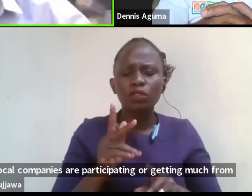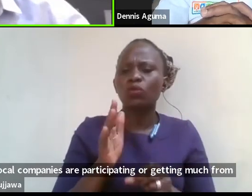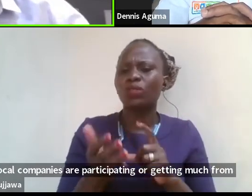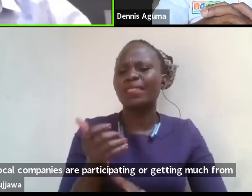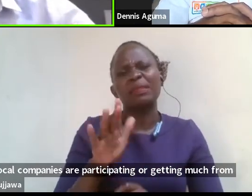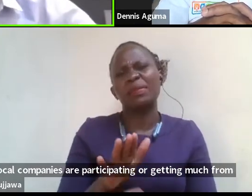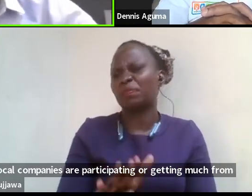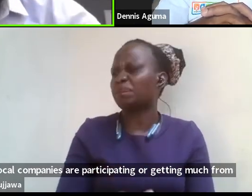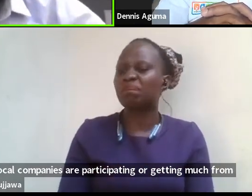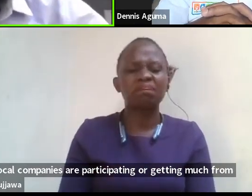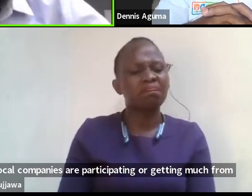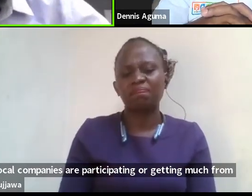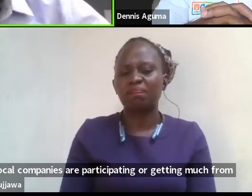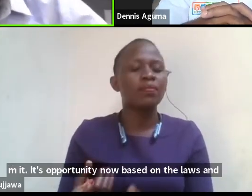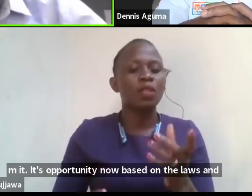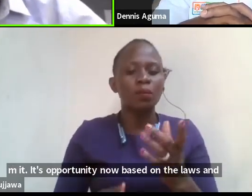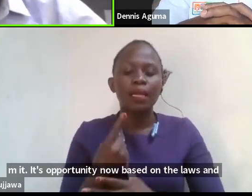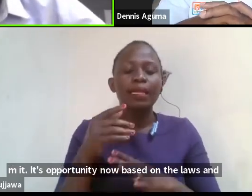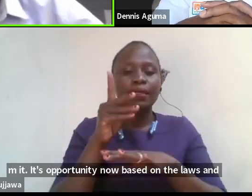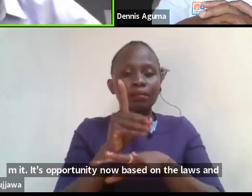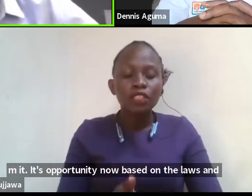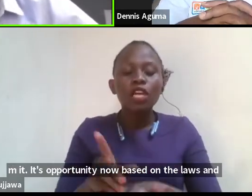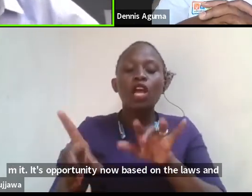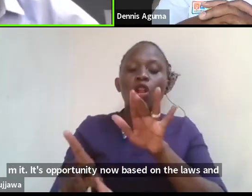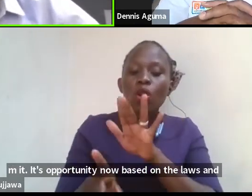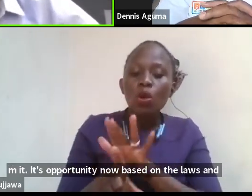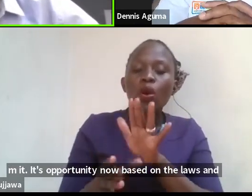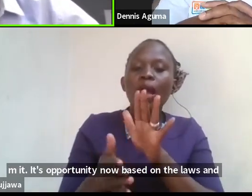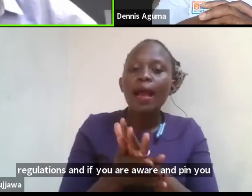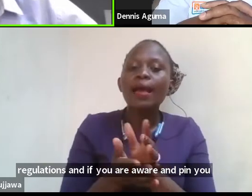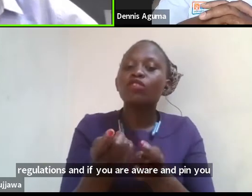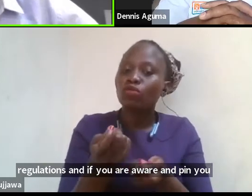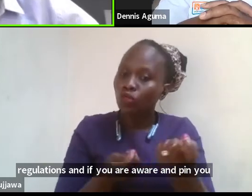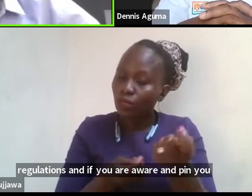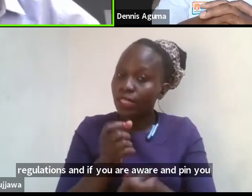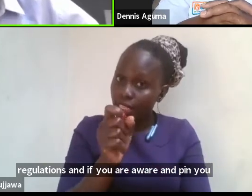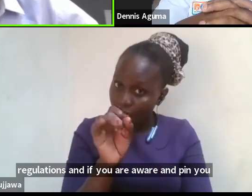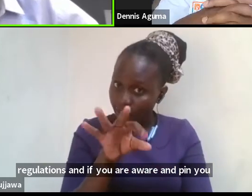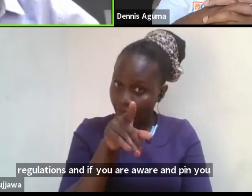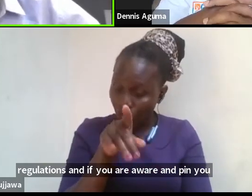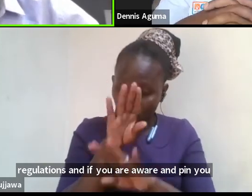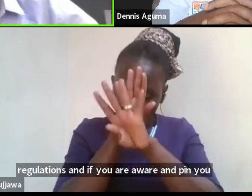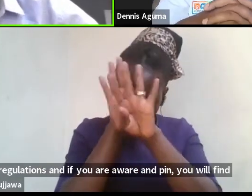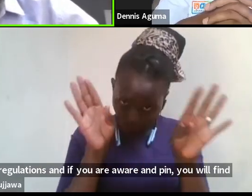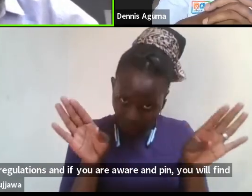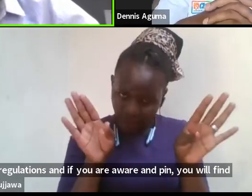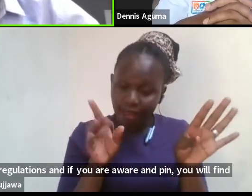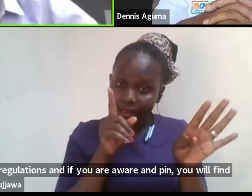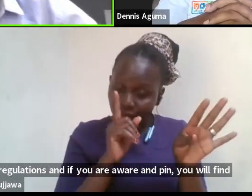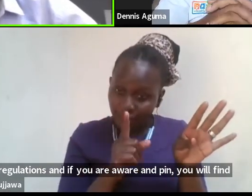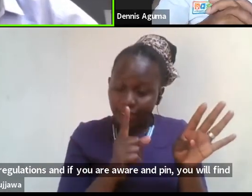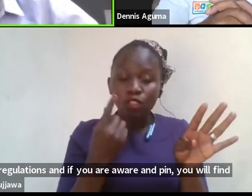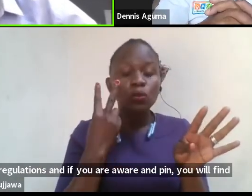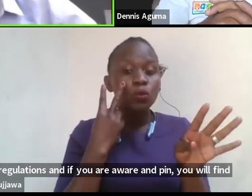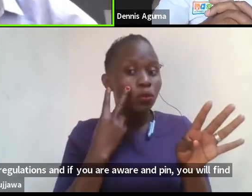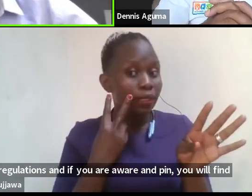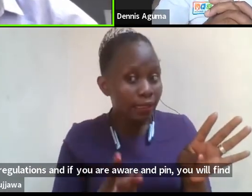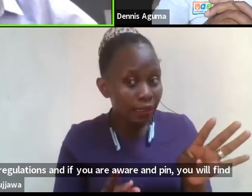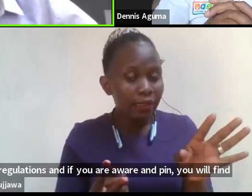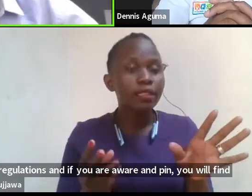on the laws and regulations. And if you are aware and keen, you will find that in all of these laws and